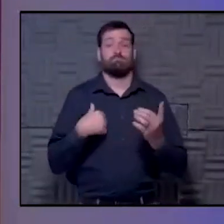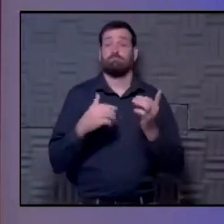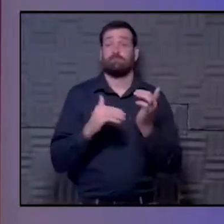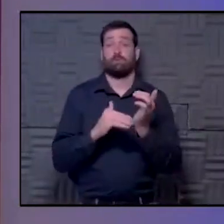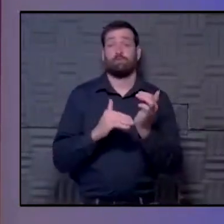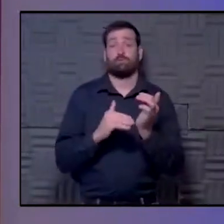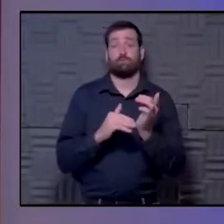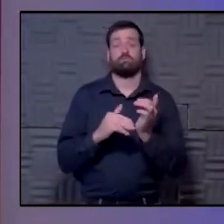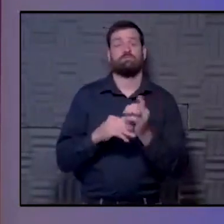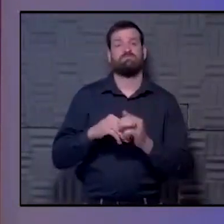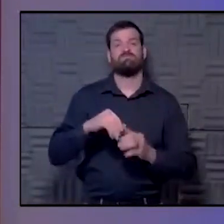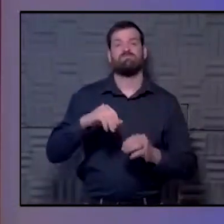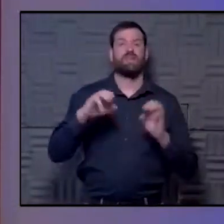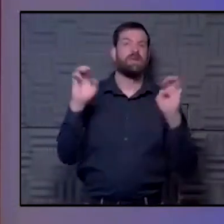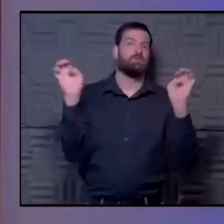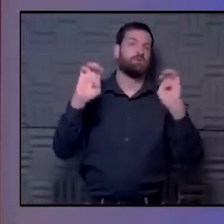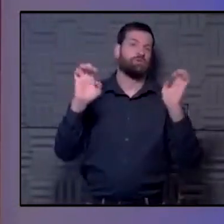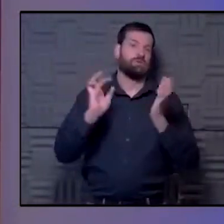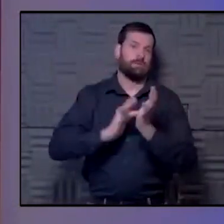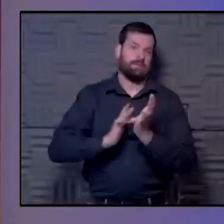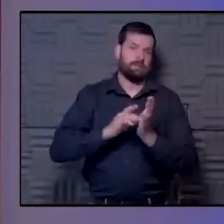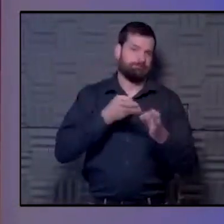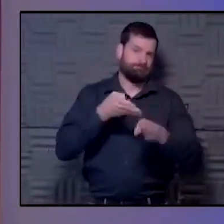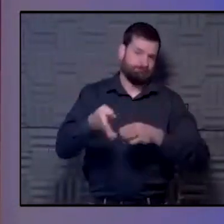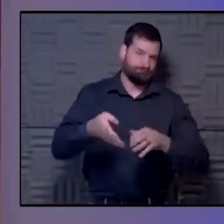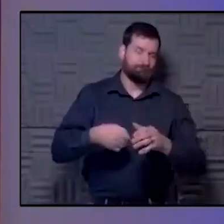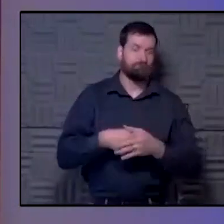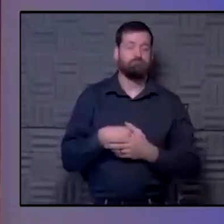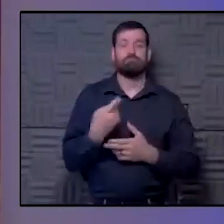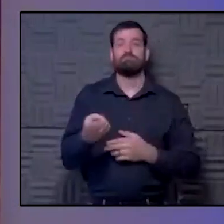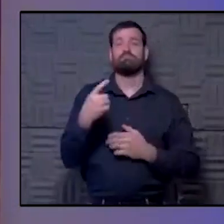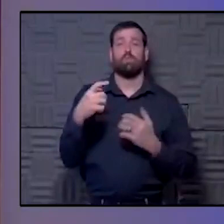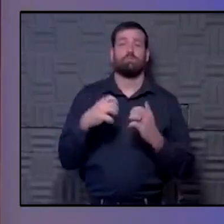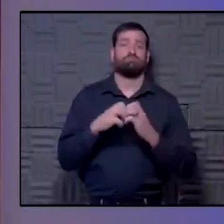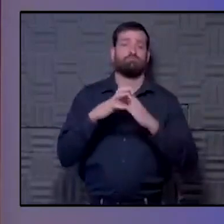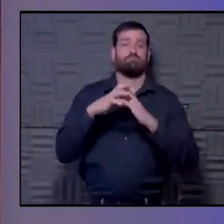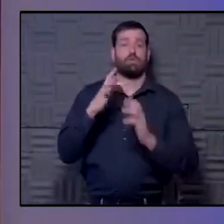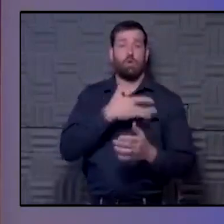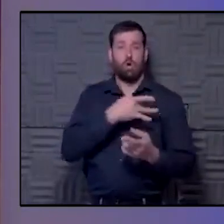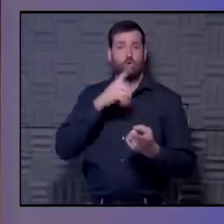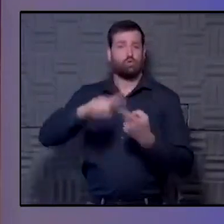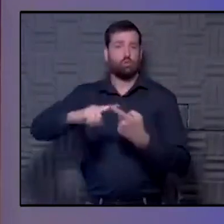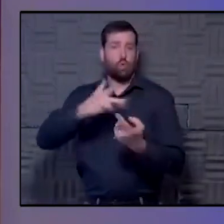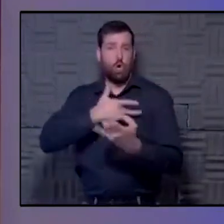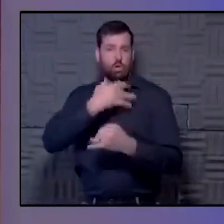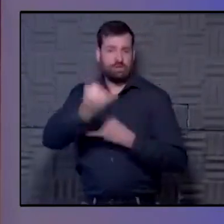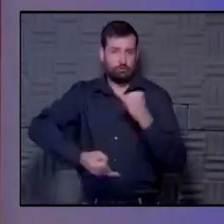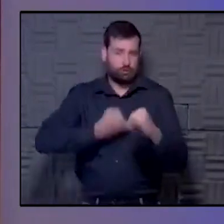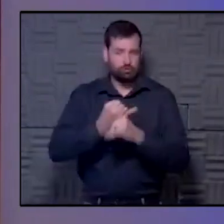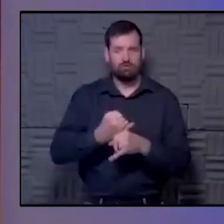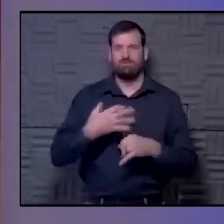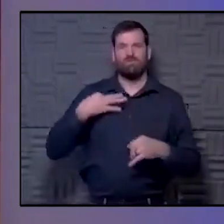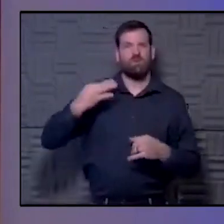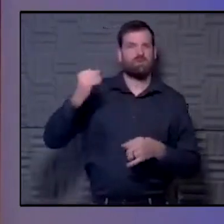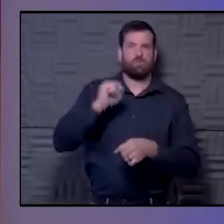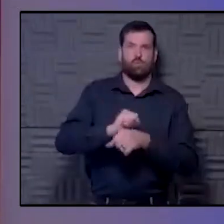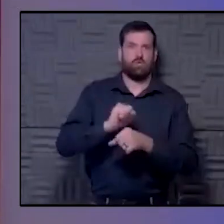I do emergency medicine, and I was one of the co-founders of Heart to Heart International. So I've been involved in volunteer work